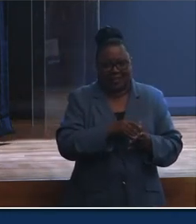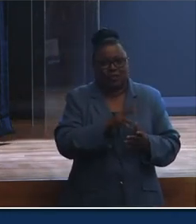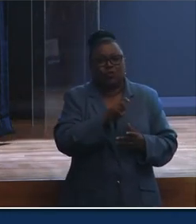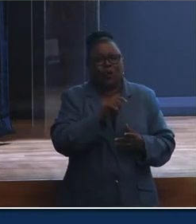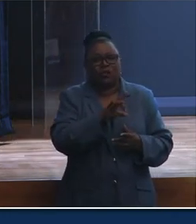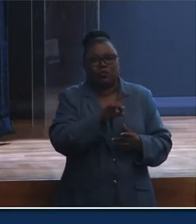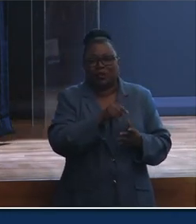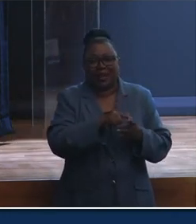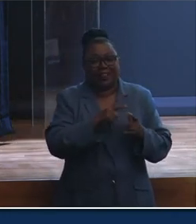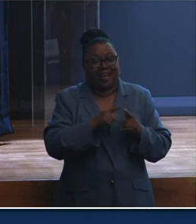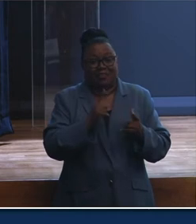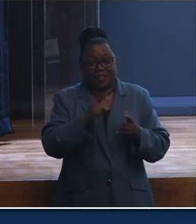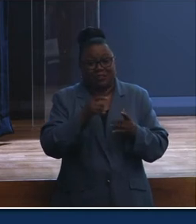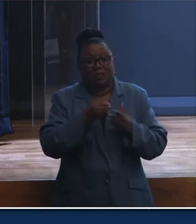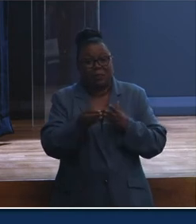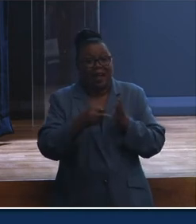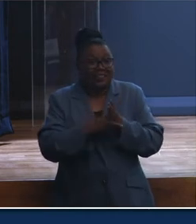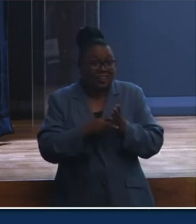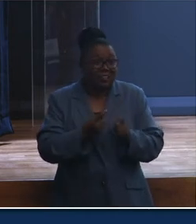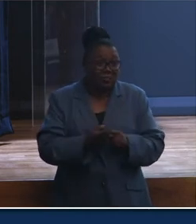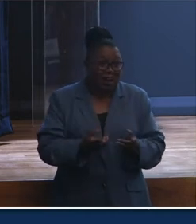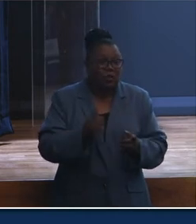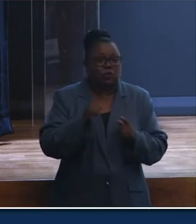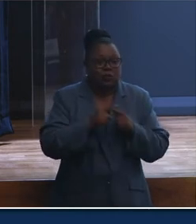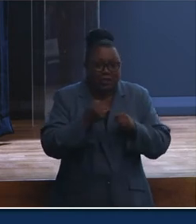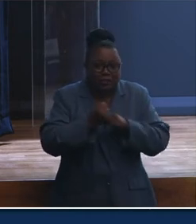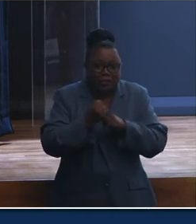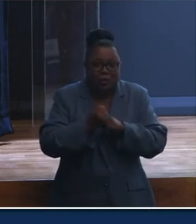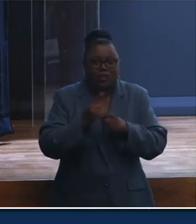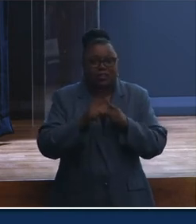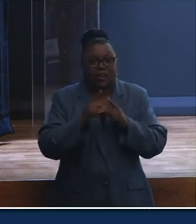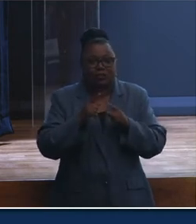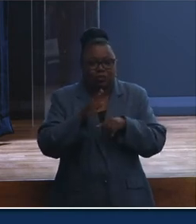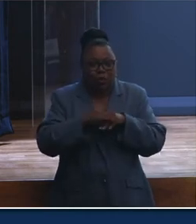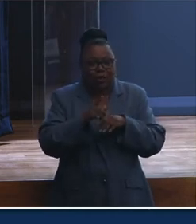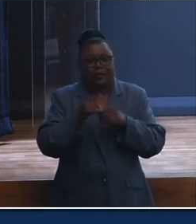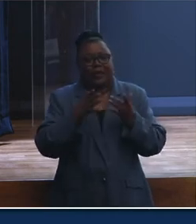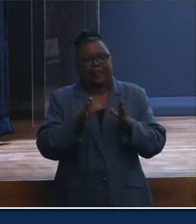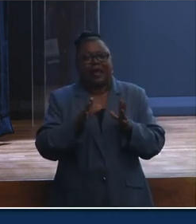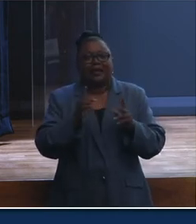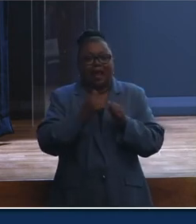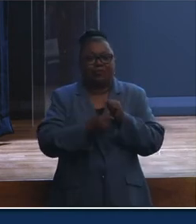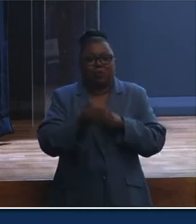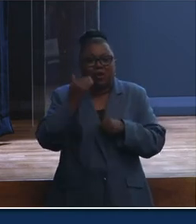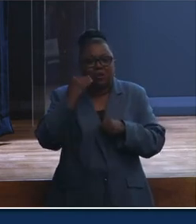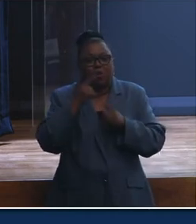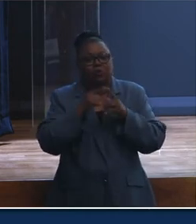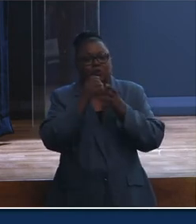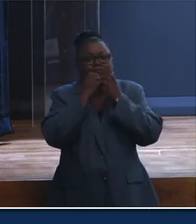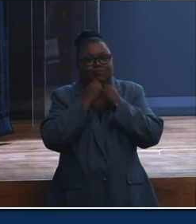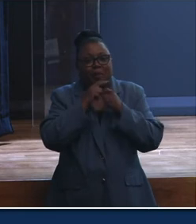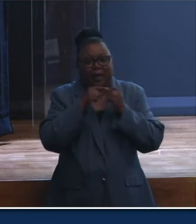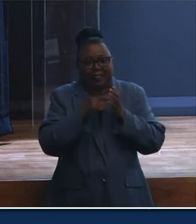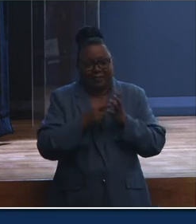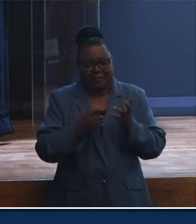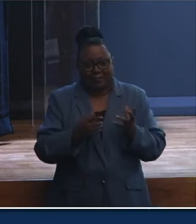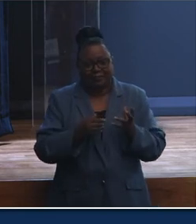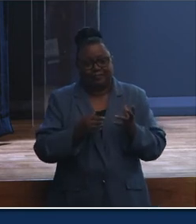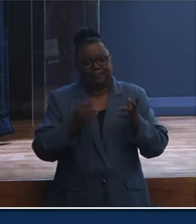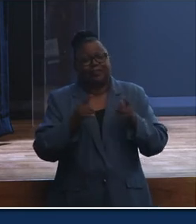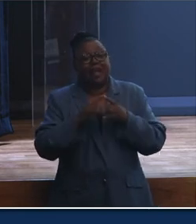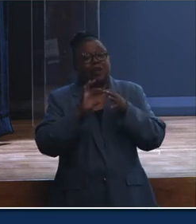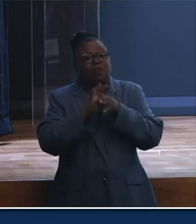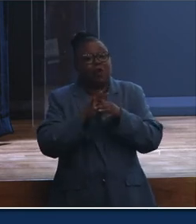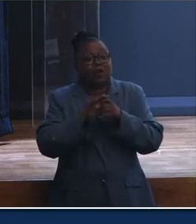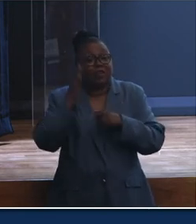that's also capitalism, which means we need to buy tickets, mm-hmm. right? You need to support it. You need to turn it on. You need to let everyone know that you care about this. As